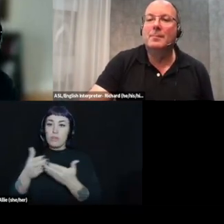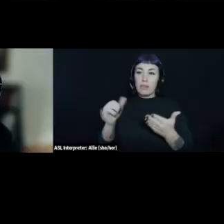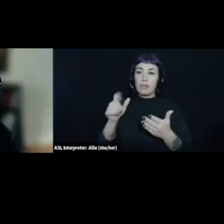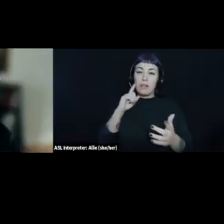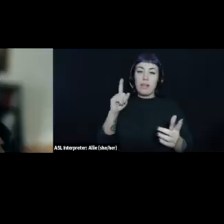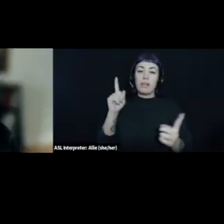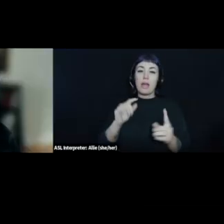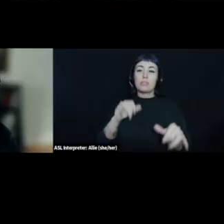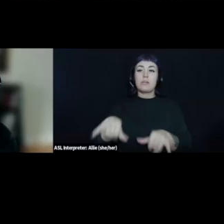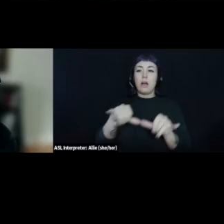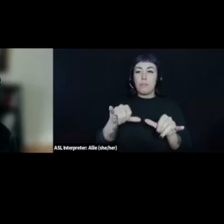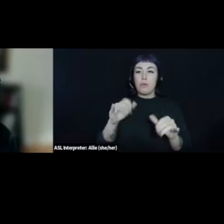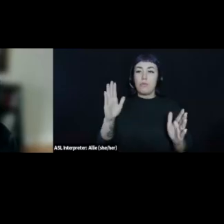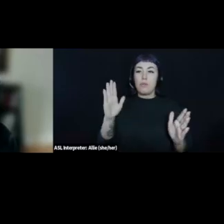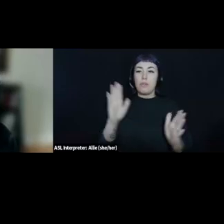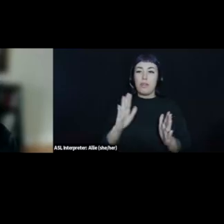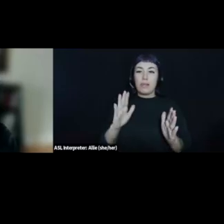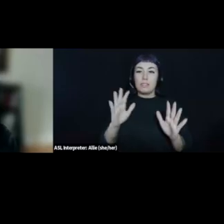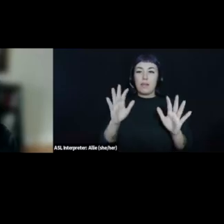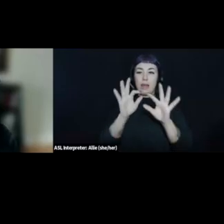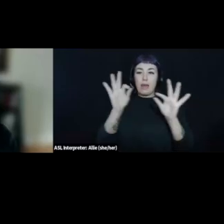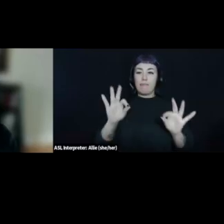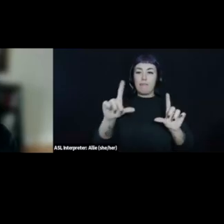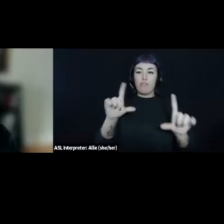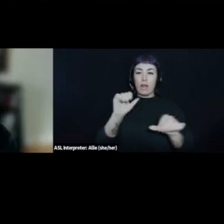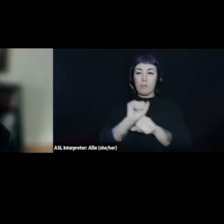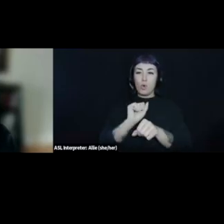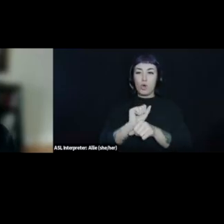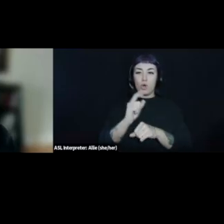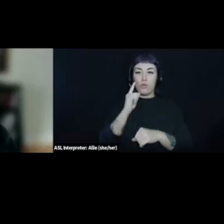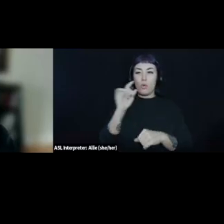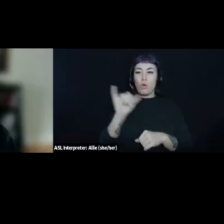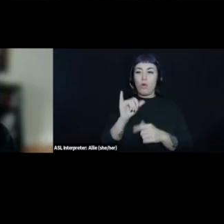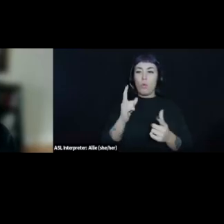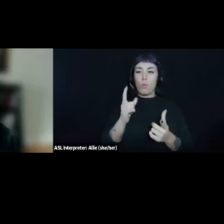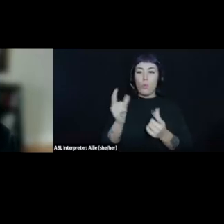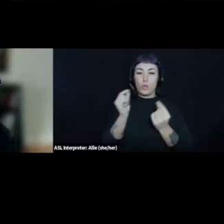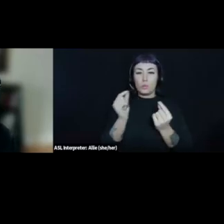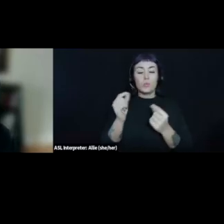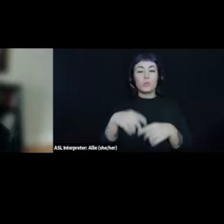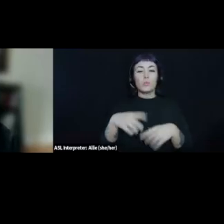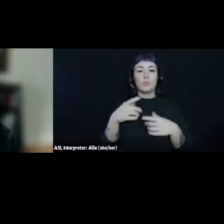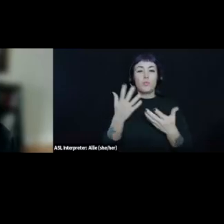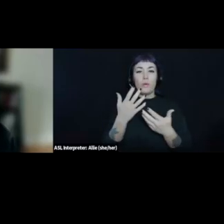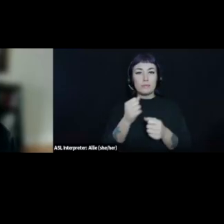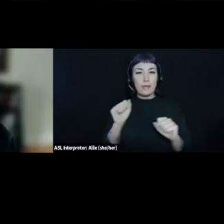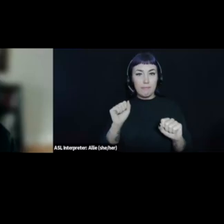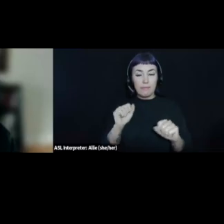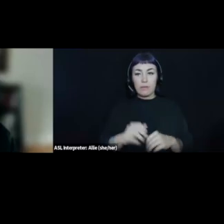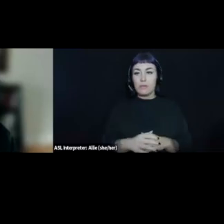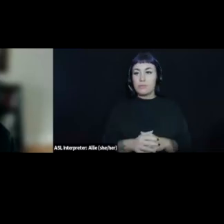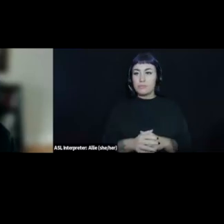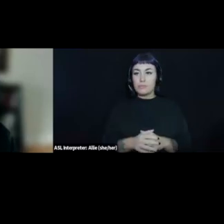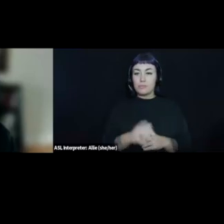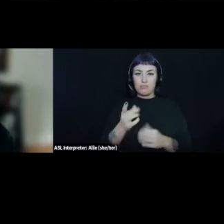less common, you have less of a framework for like what to do, what is safe.